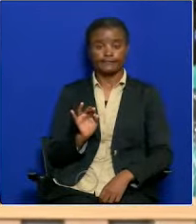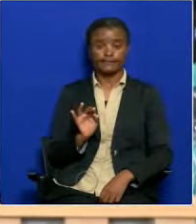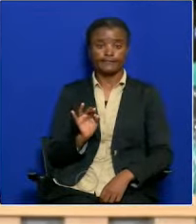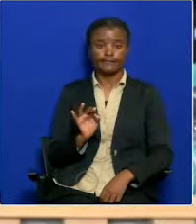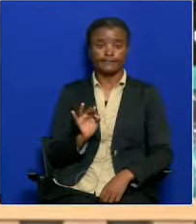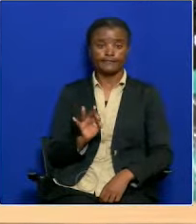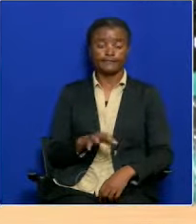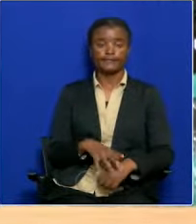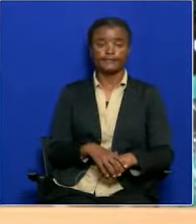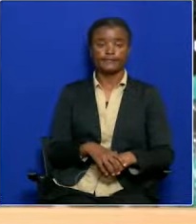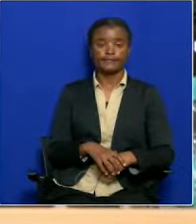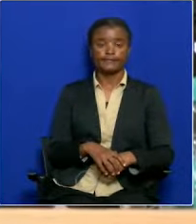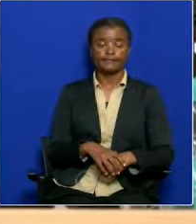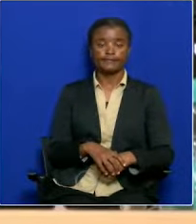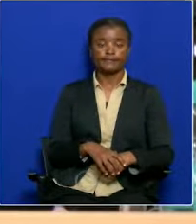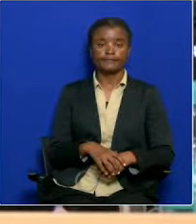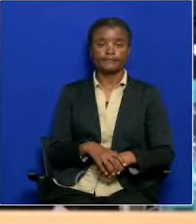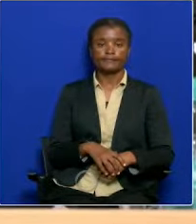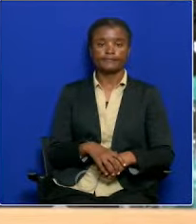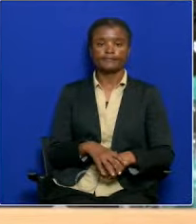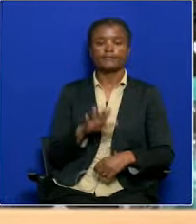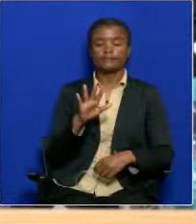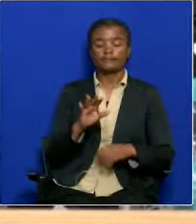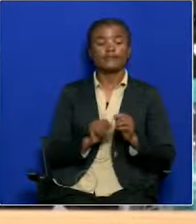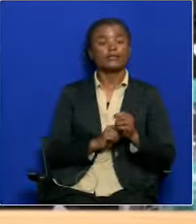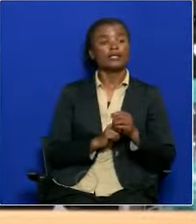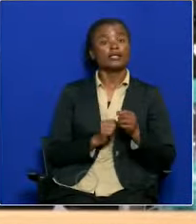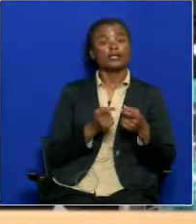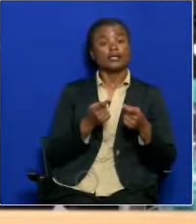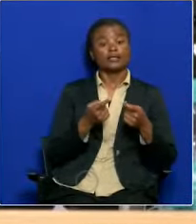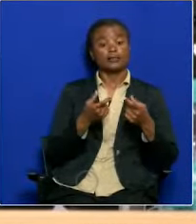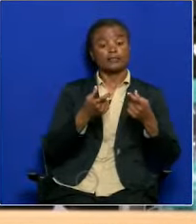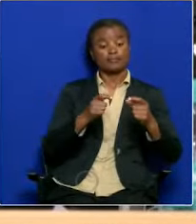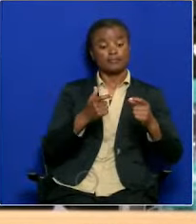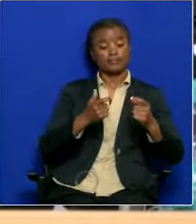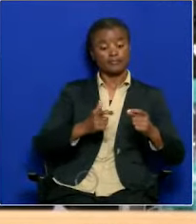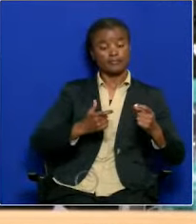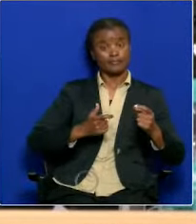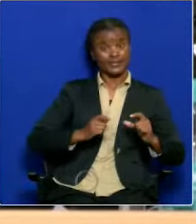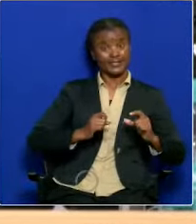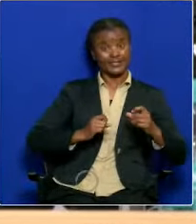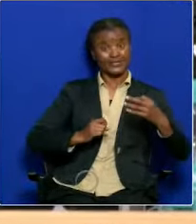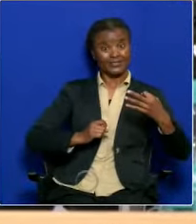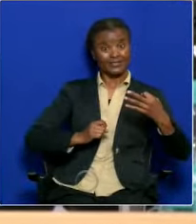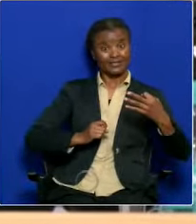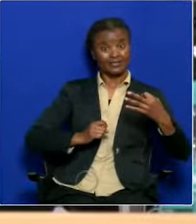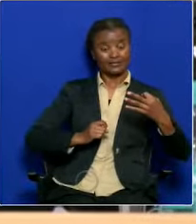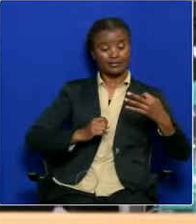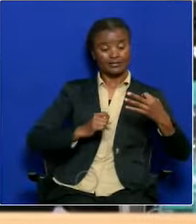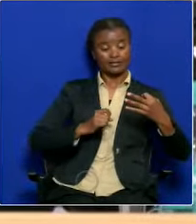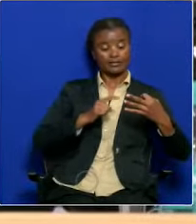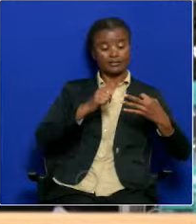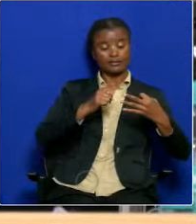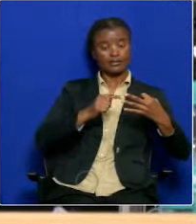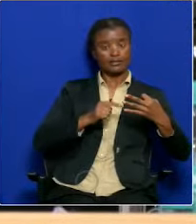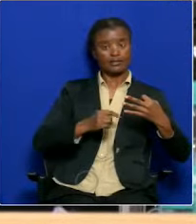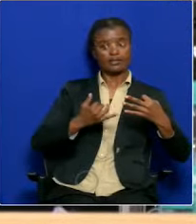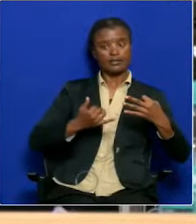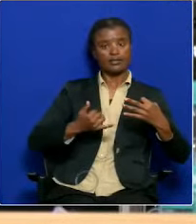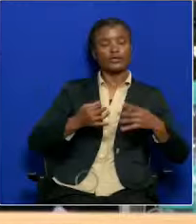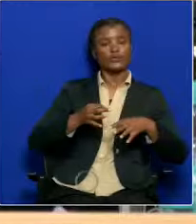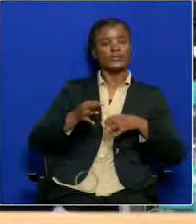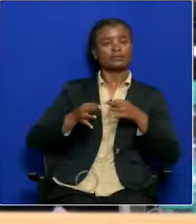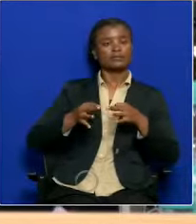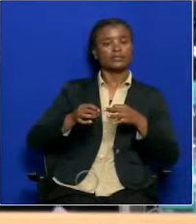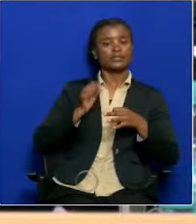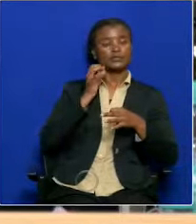sort of the next 3 paragraphs, it seems that you go back into describing the relationship